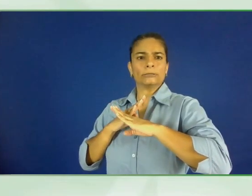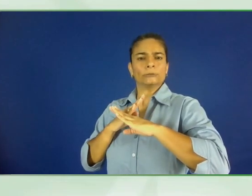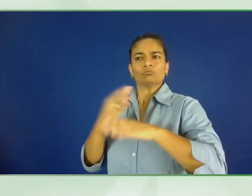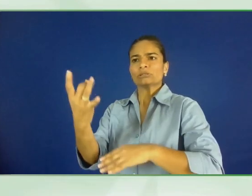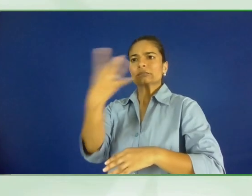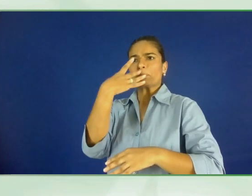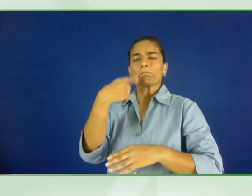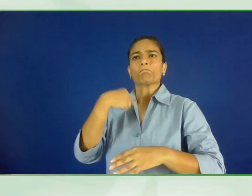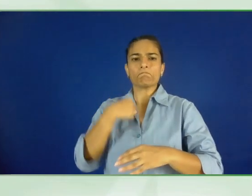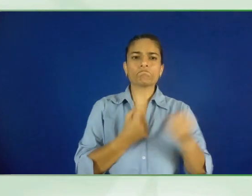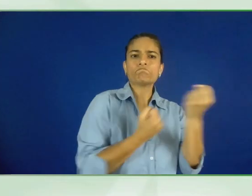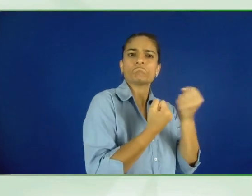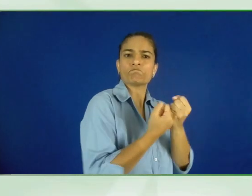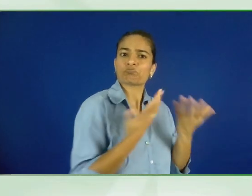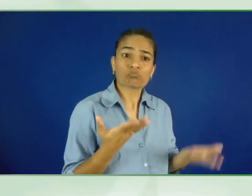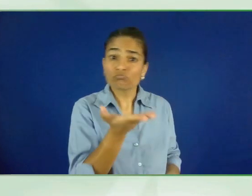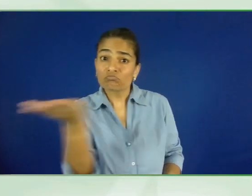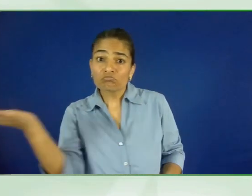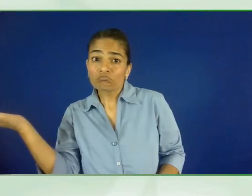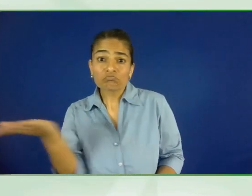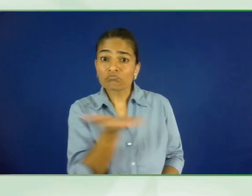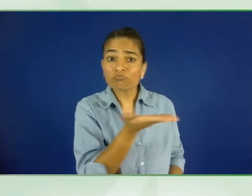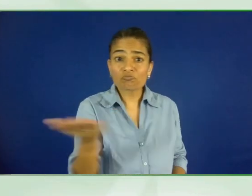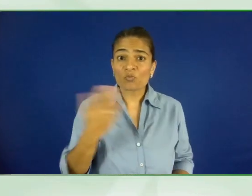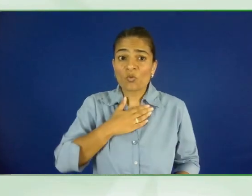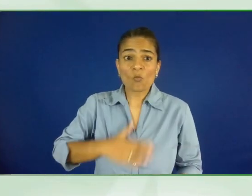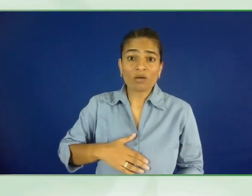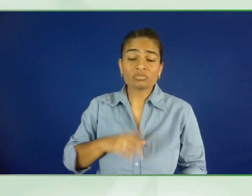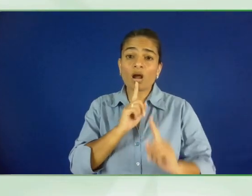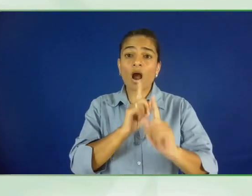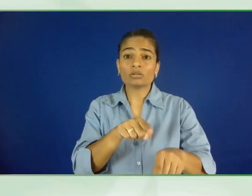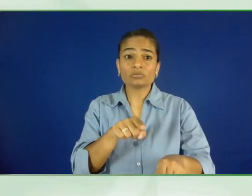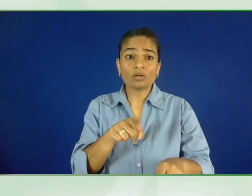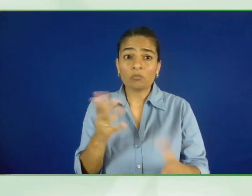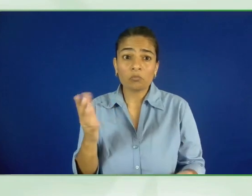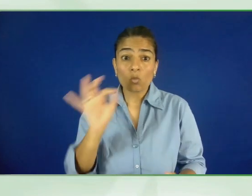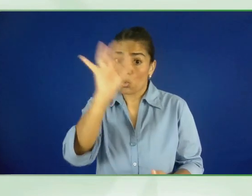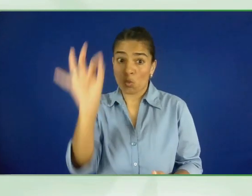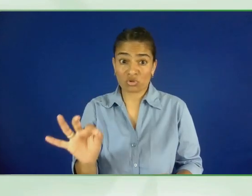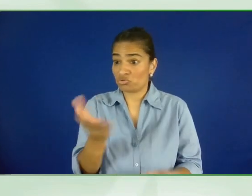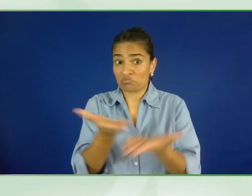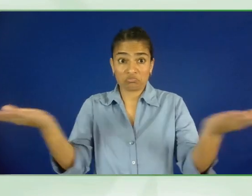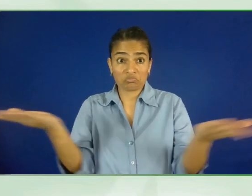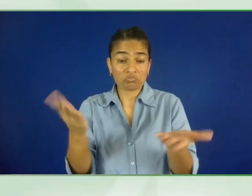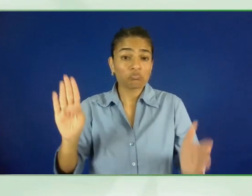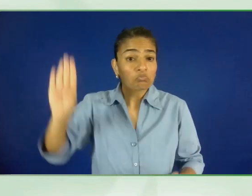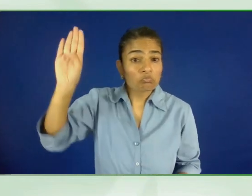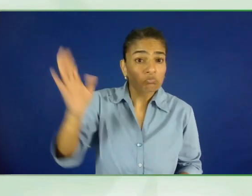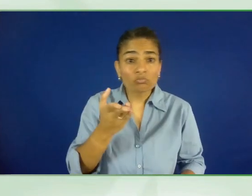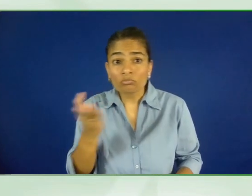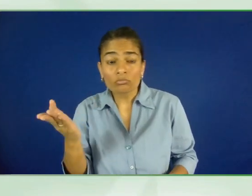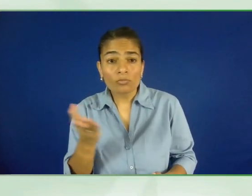Whoever like to respond, yeah, because it's a question for all. Okay, Rhiannon, yeah. I mean, from